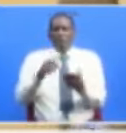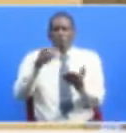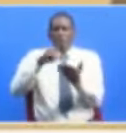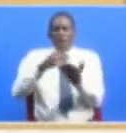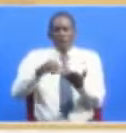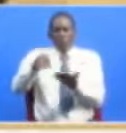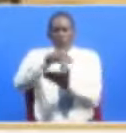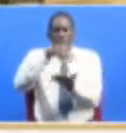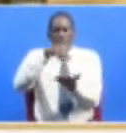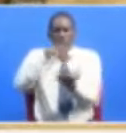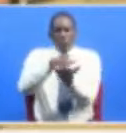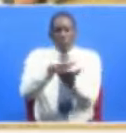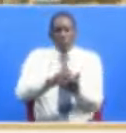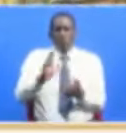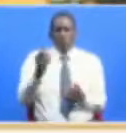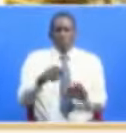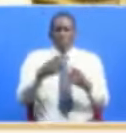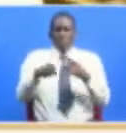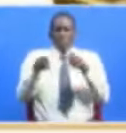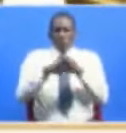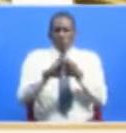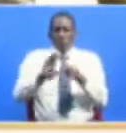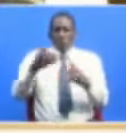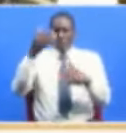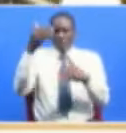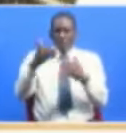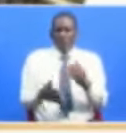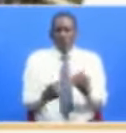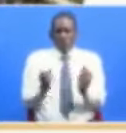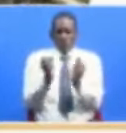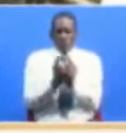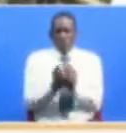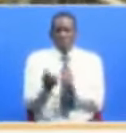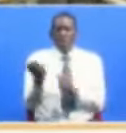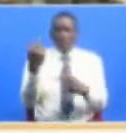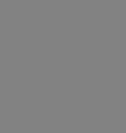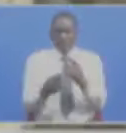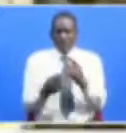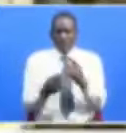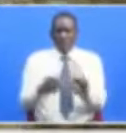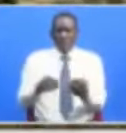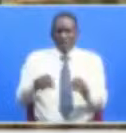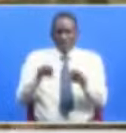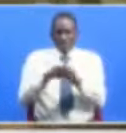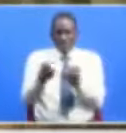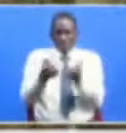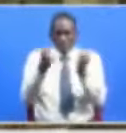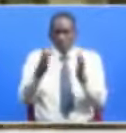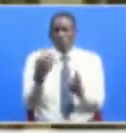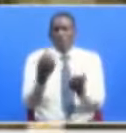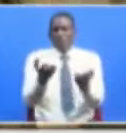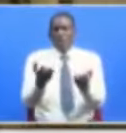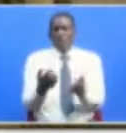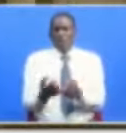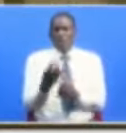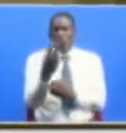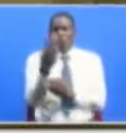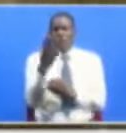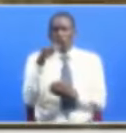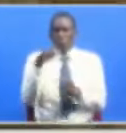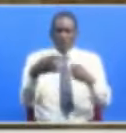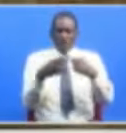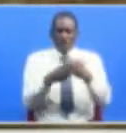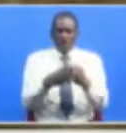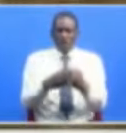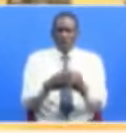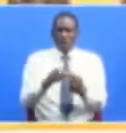Bank of Kenya. However, by the end of November last year, the same trader only needed 24.9